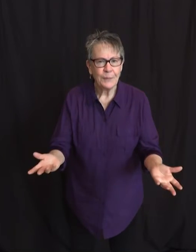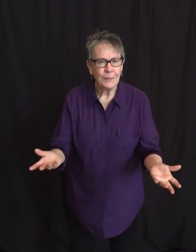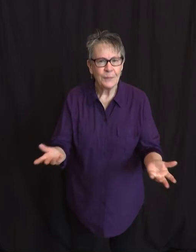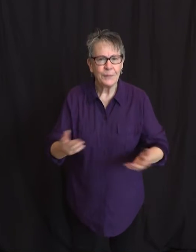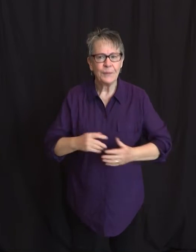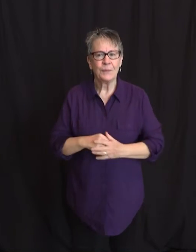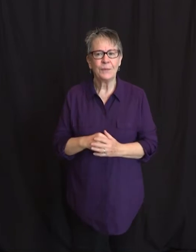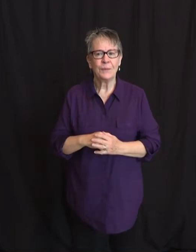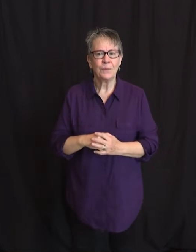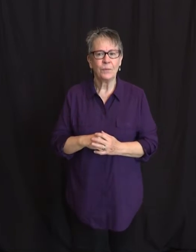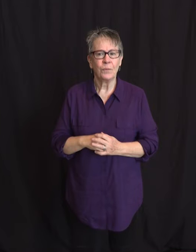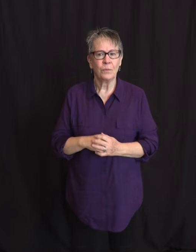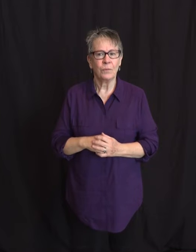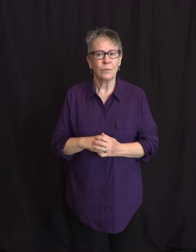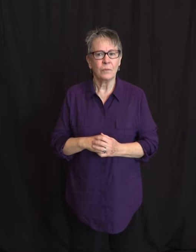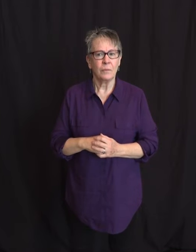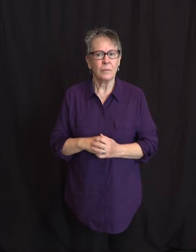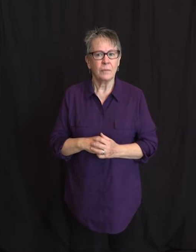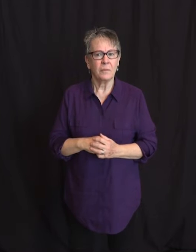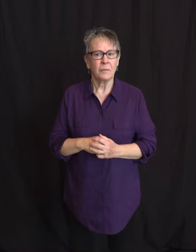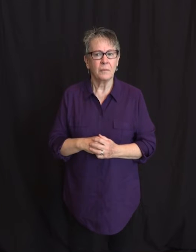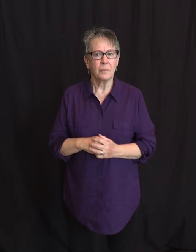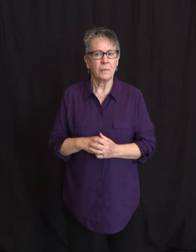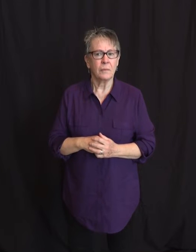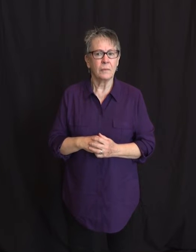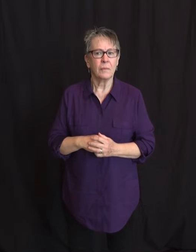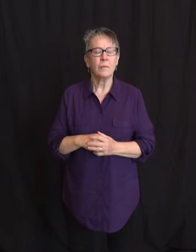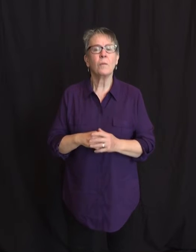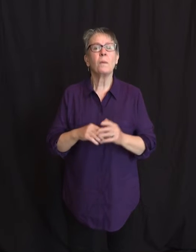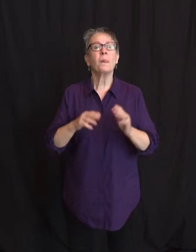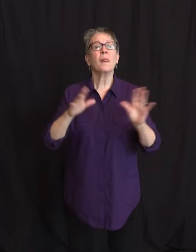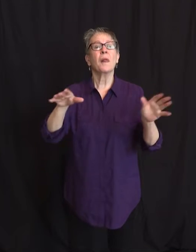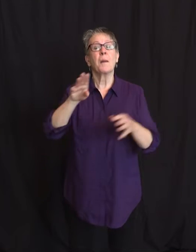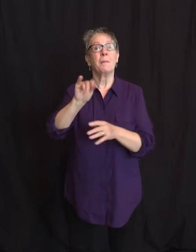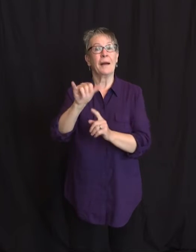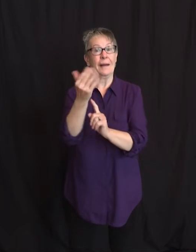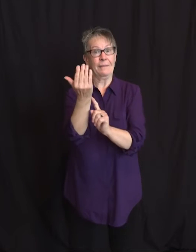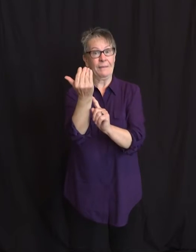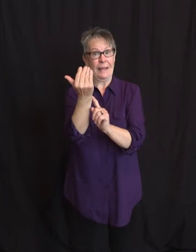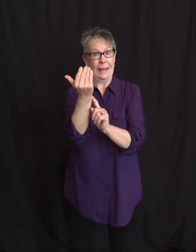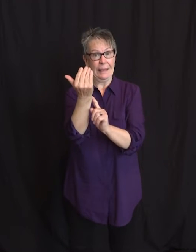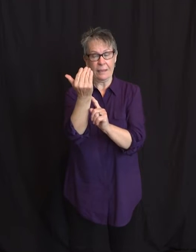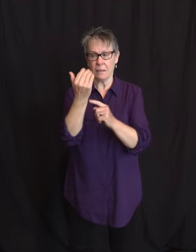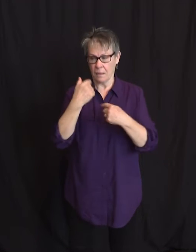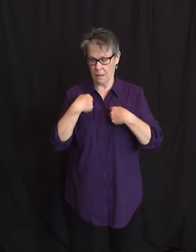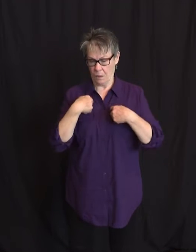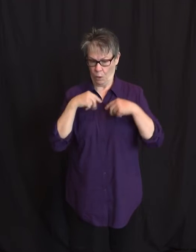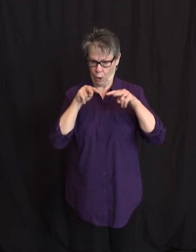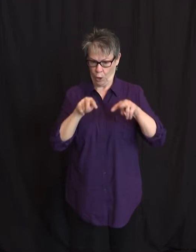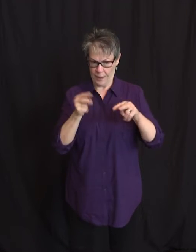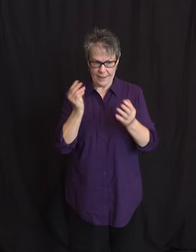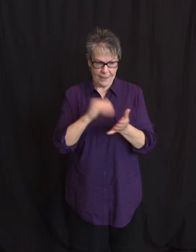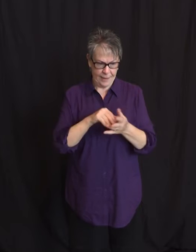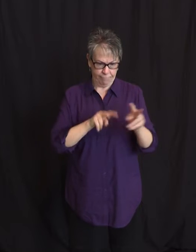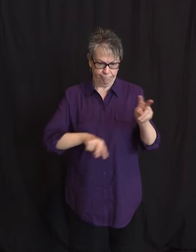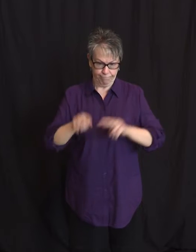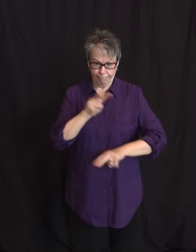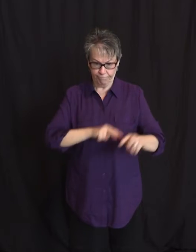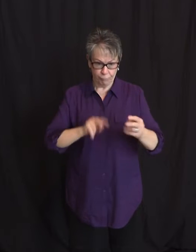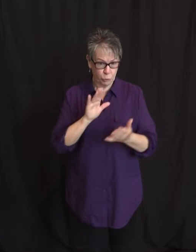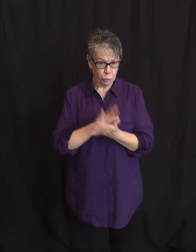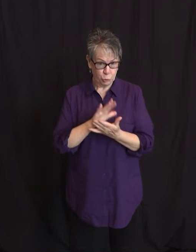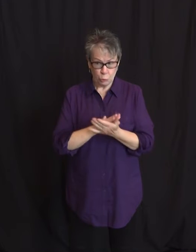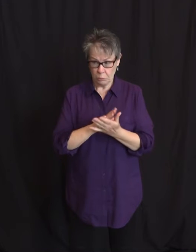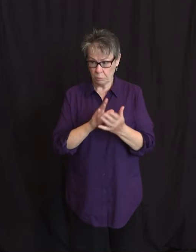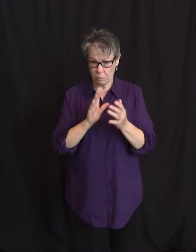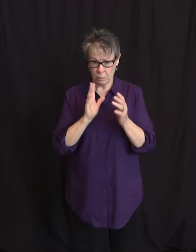as well as the gig and the self-employed. Real quick. On testing, because the other day we